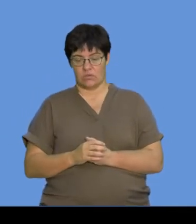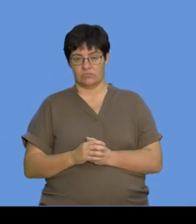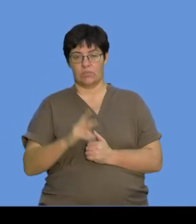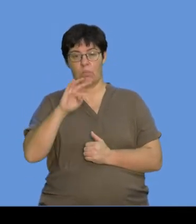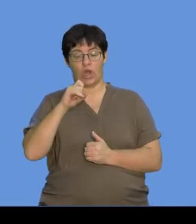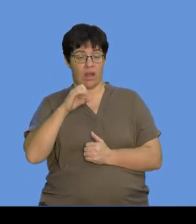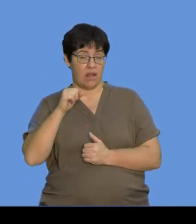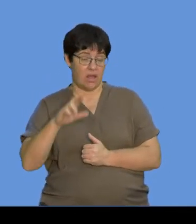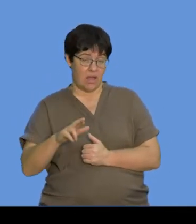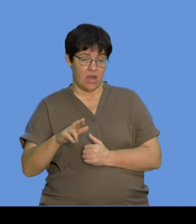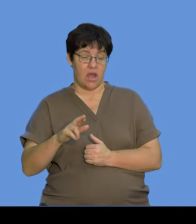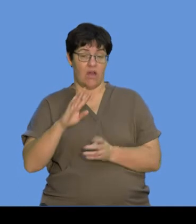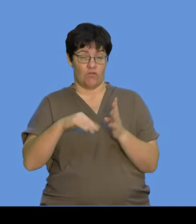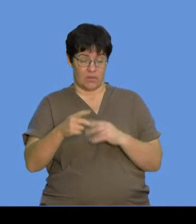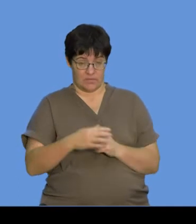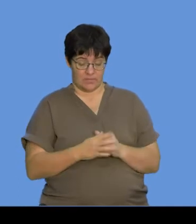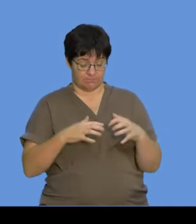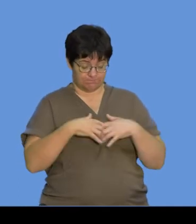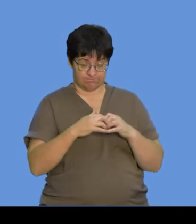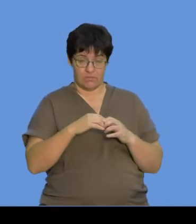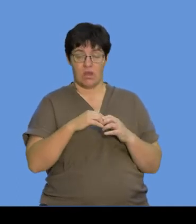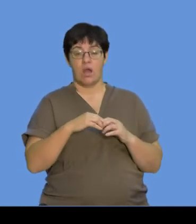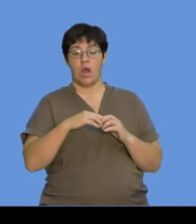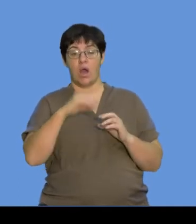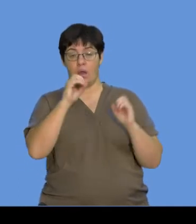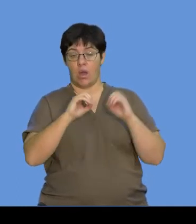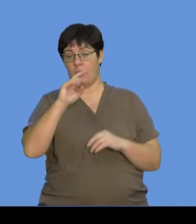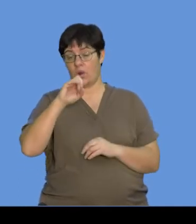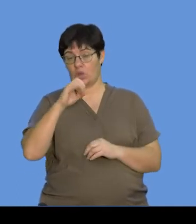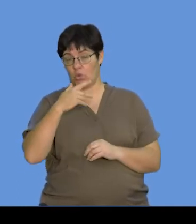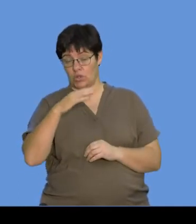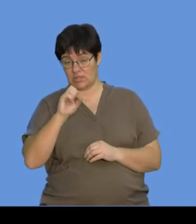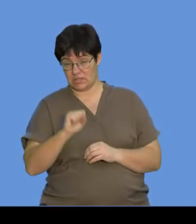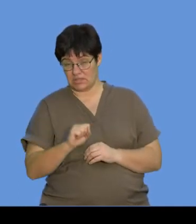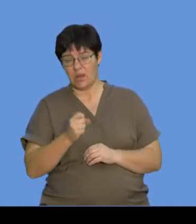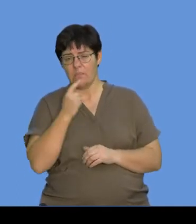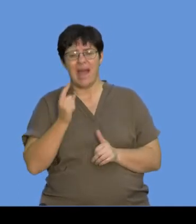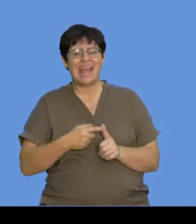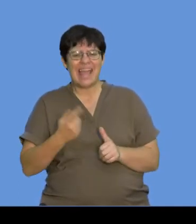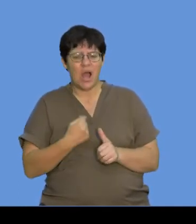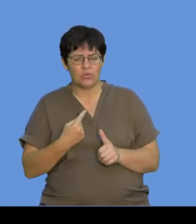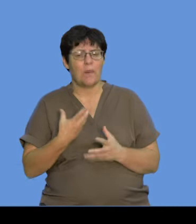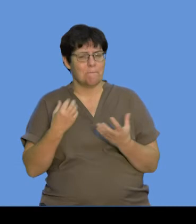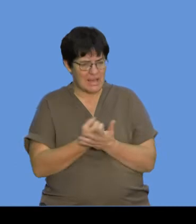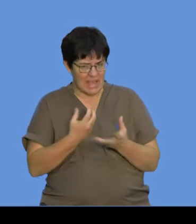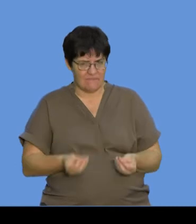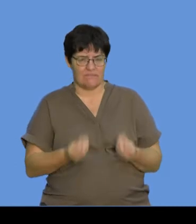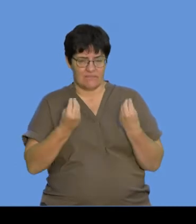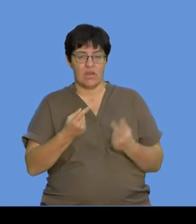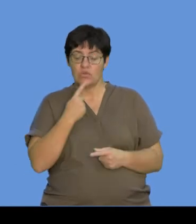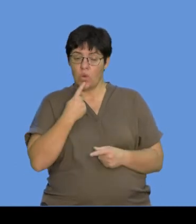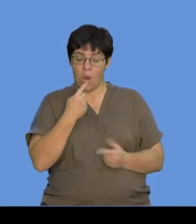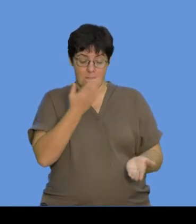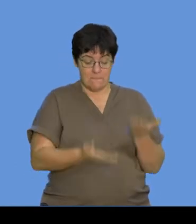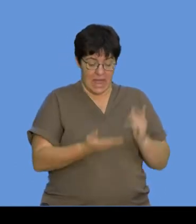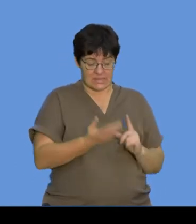starting point. So that's the molecular formula, okay? Made up of molecules, okay? We need a method to count the molecules.